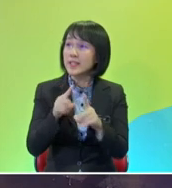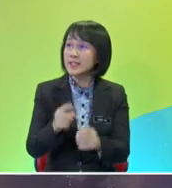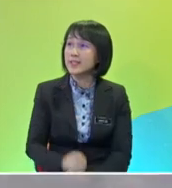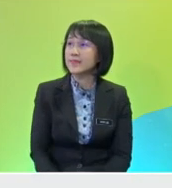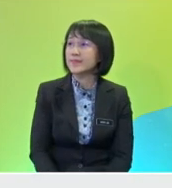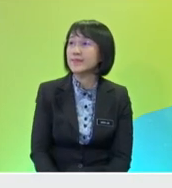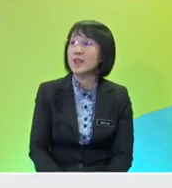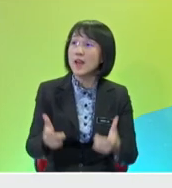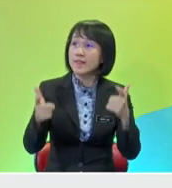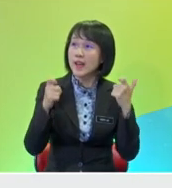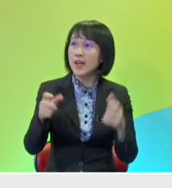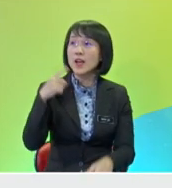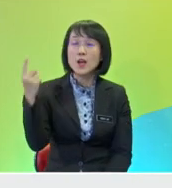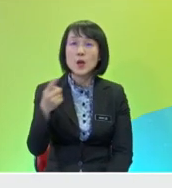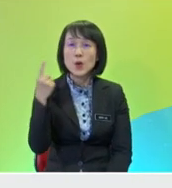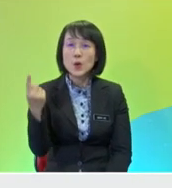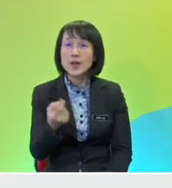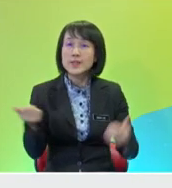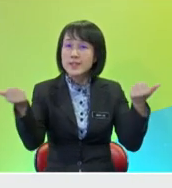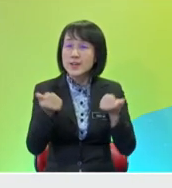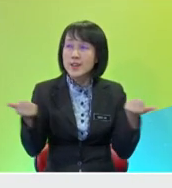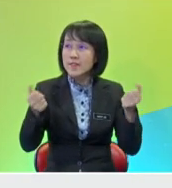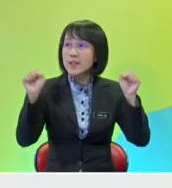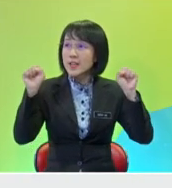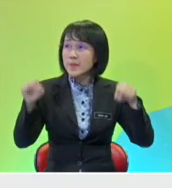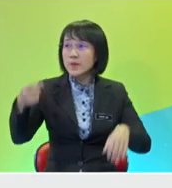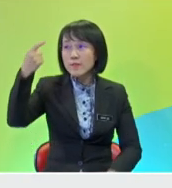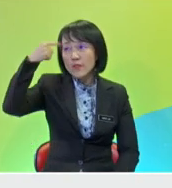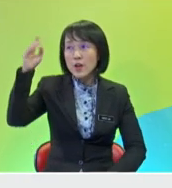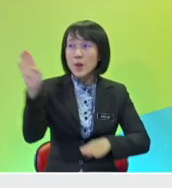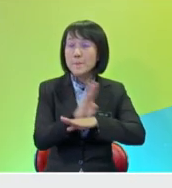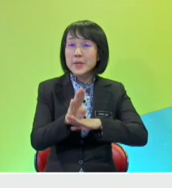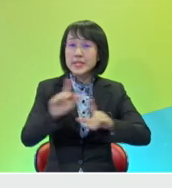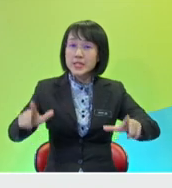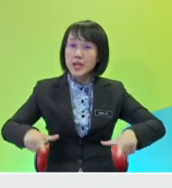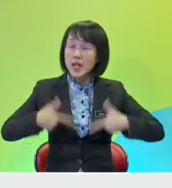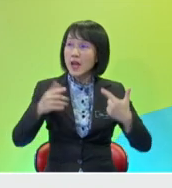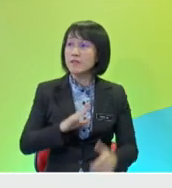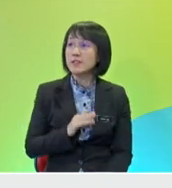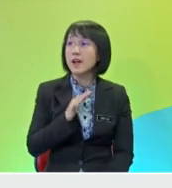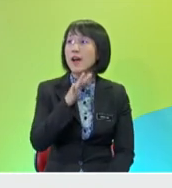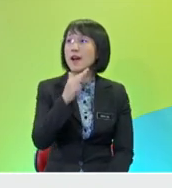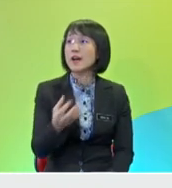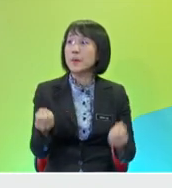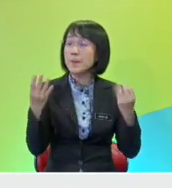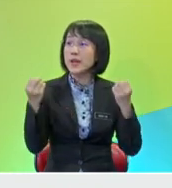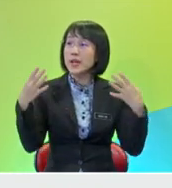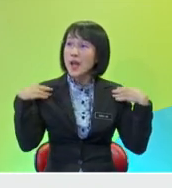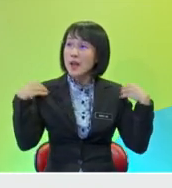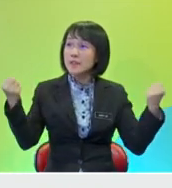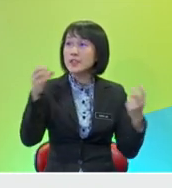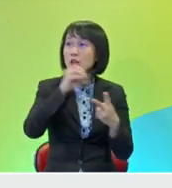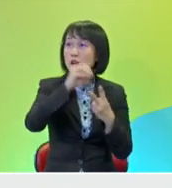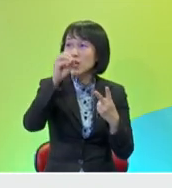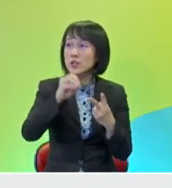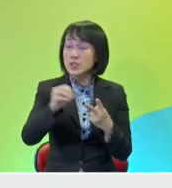Fast and always available for a busy lifestyle. Mm-mm. Many healthy options like salad and